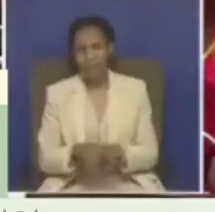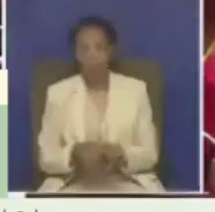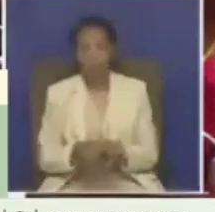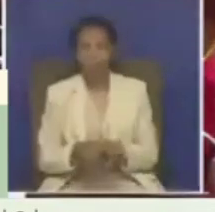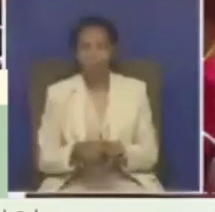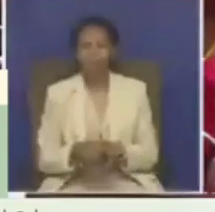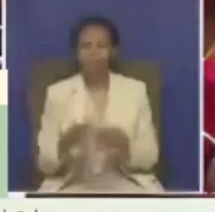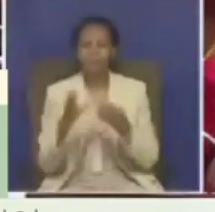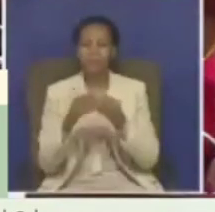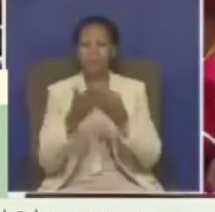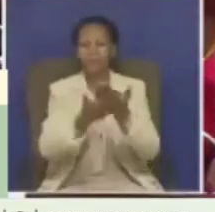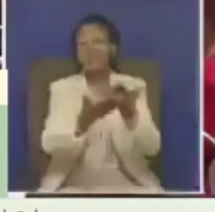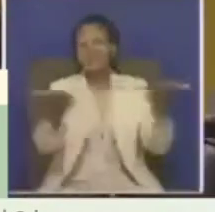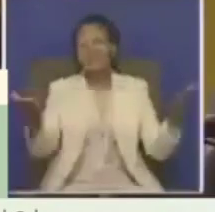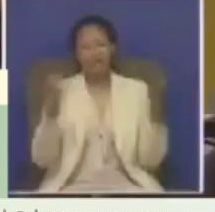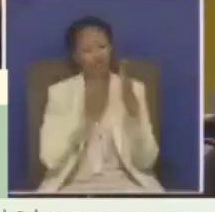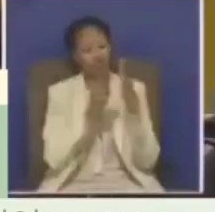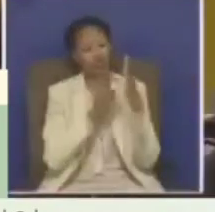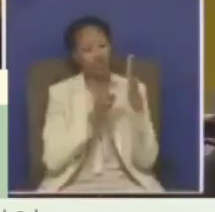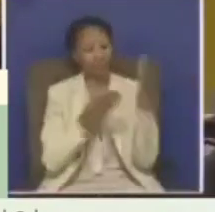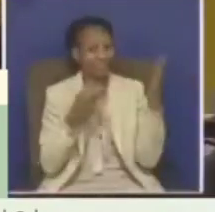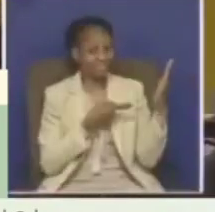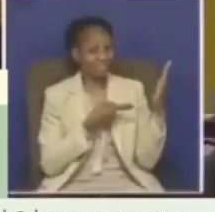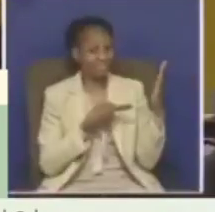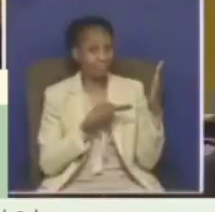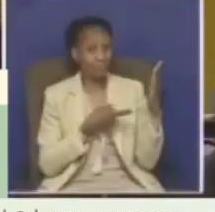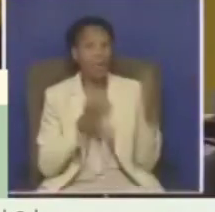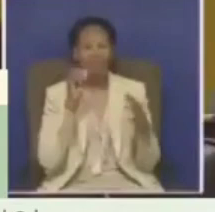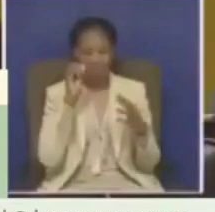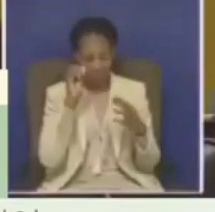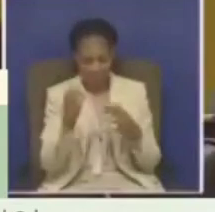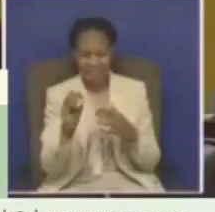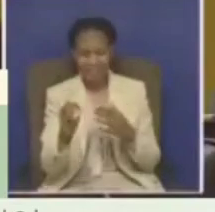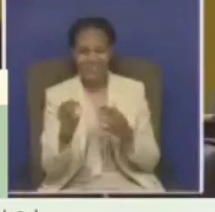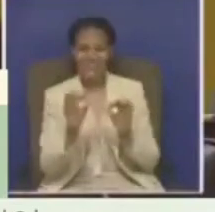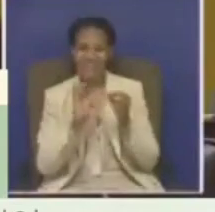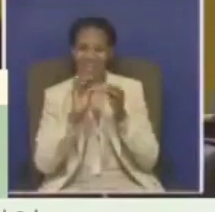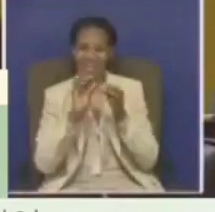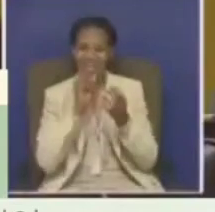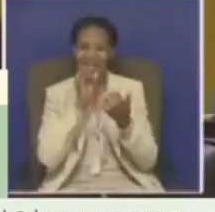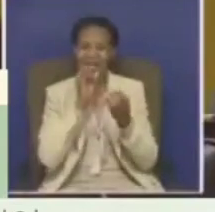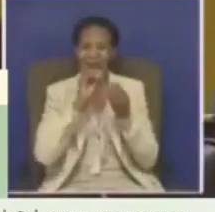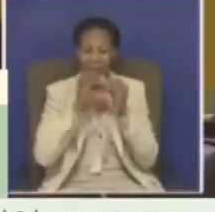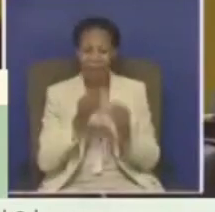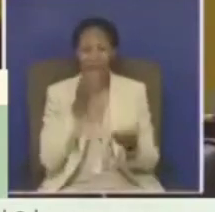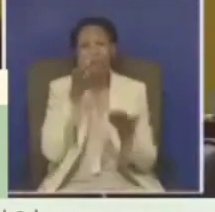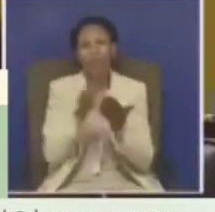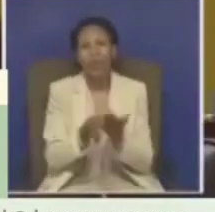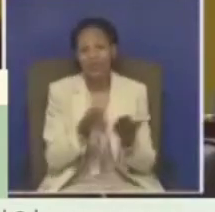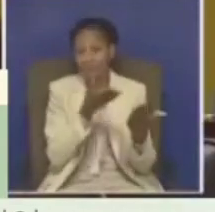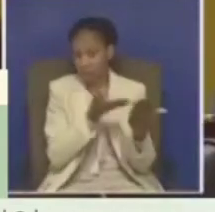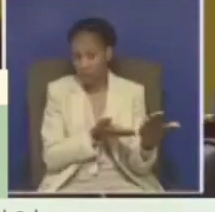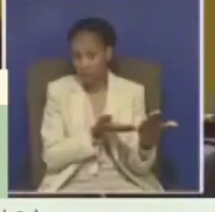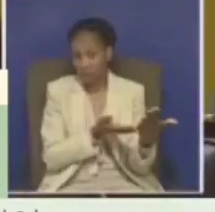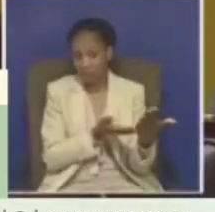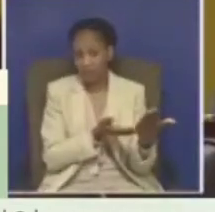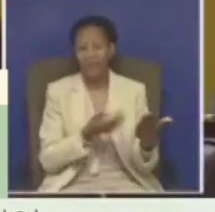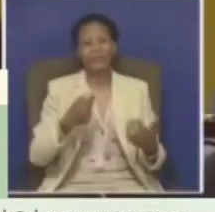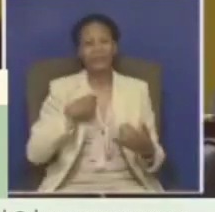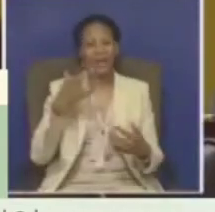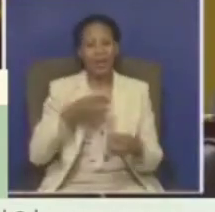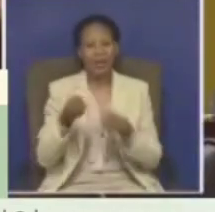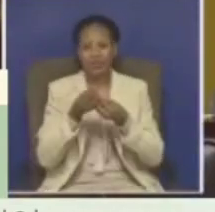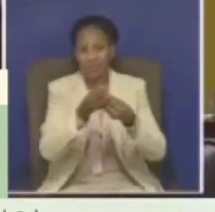Well, members, in terms of the rules, there is an amendment that is being proposed. I want to allow